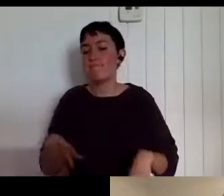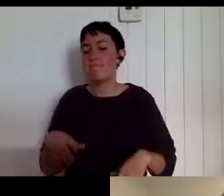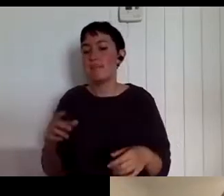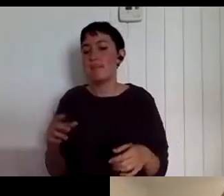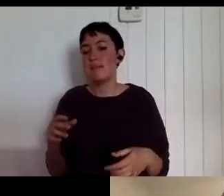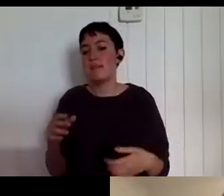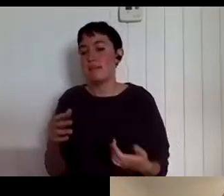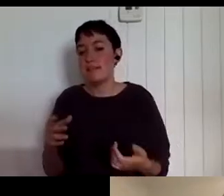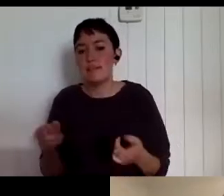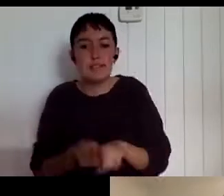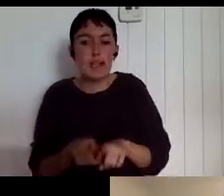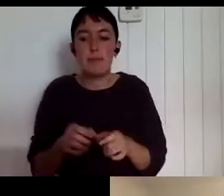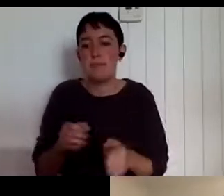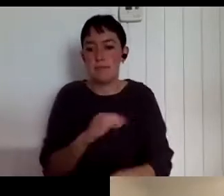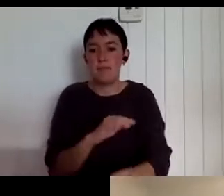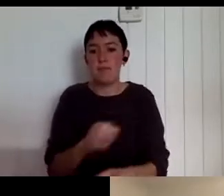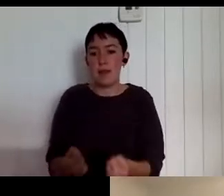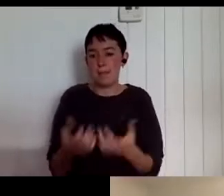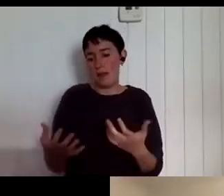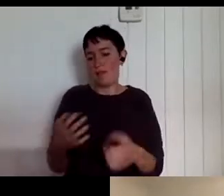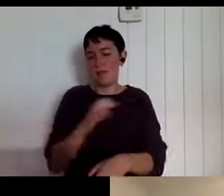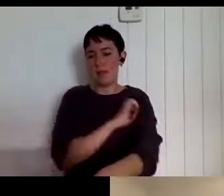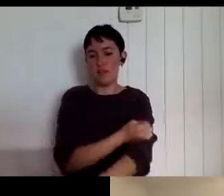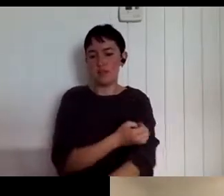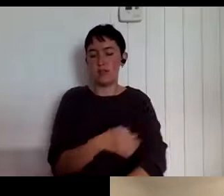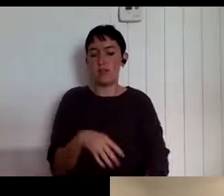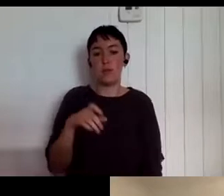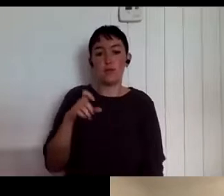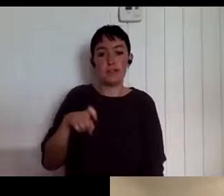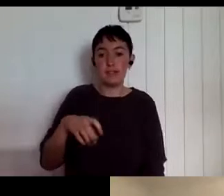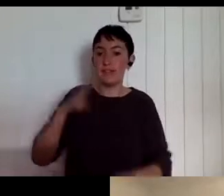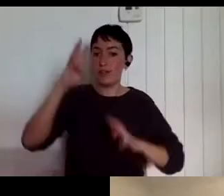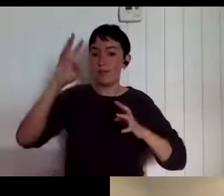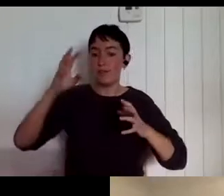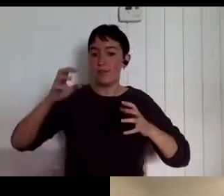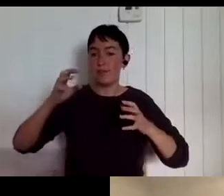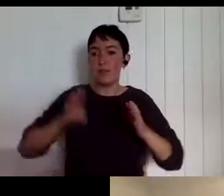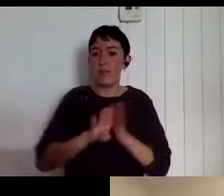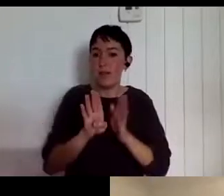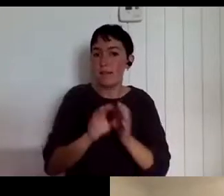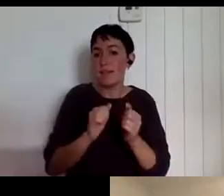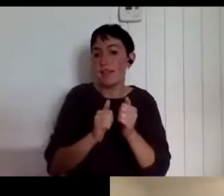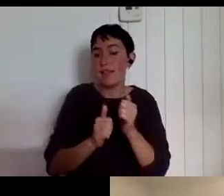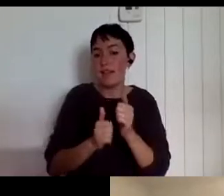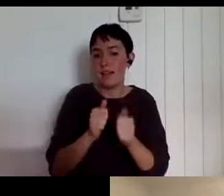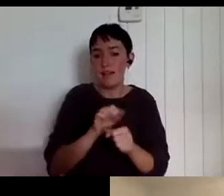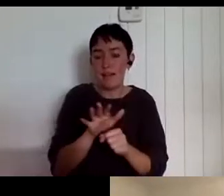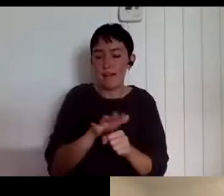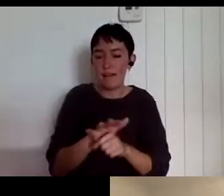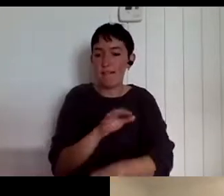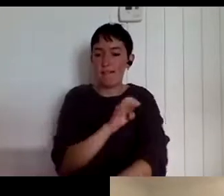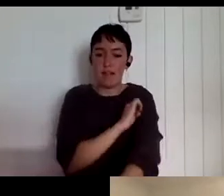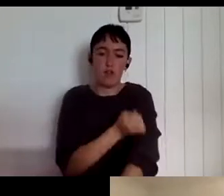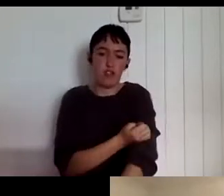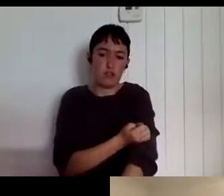enough position that you could create in the power plant enough energy to be able to supply, right? And obviously, it really, you know, you're kind of getting